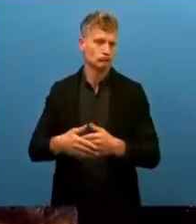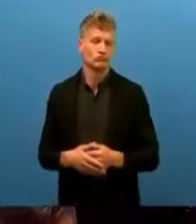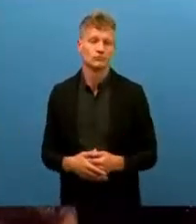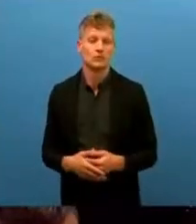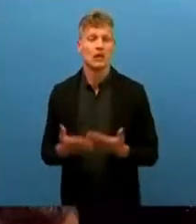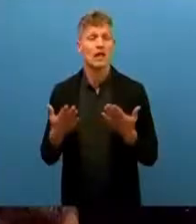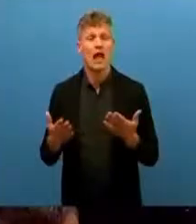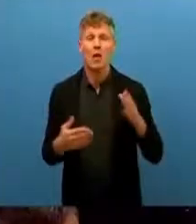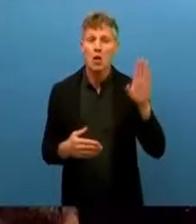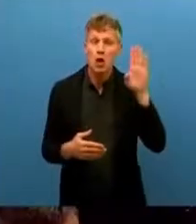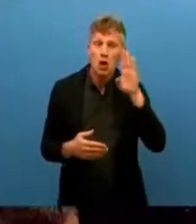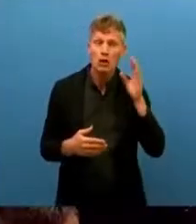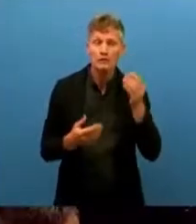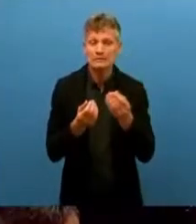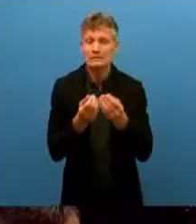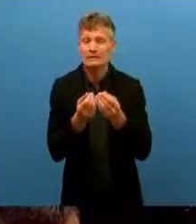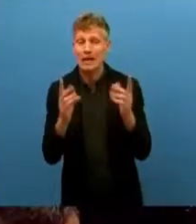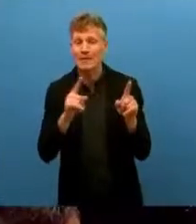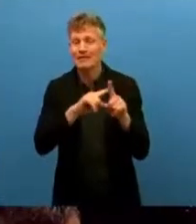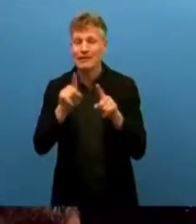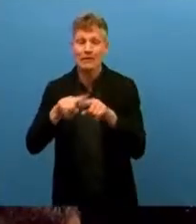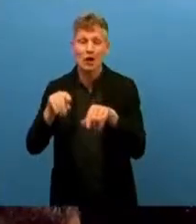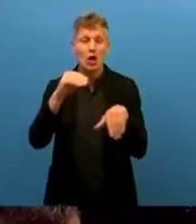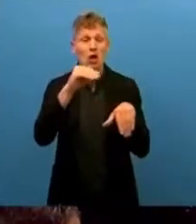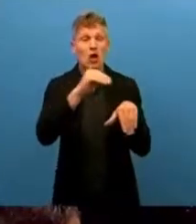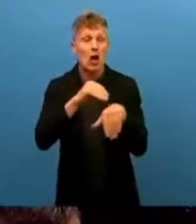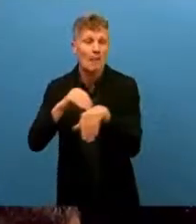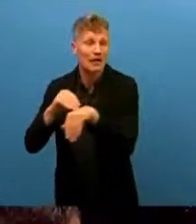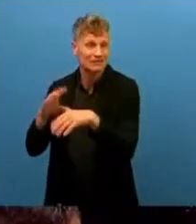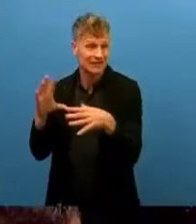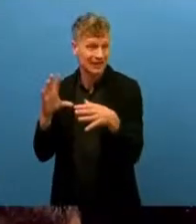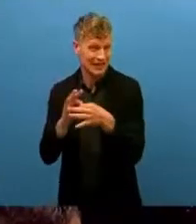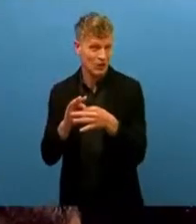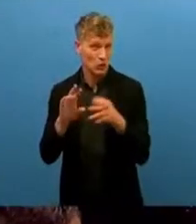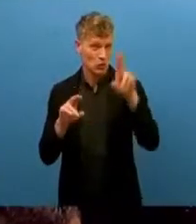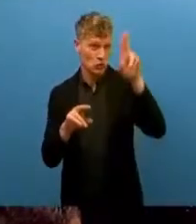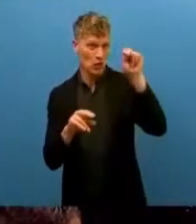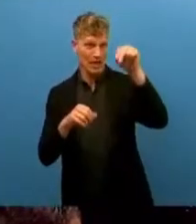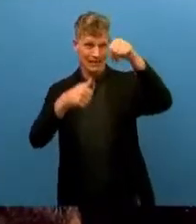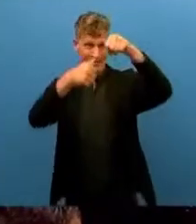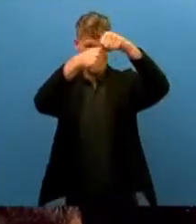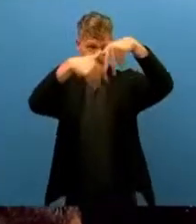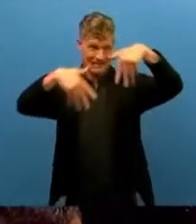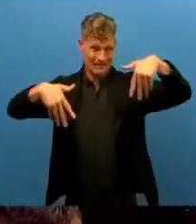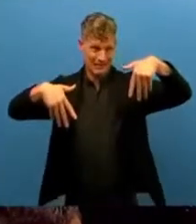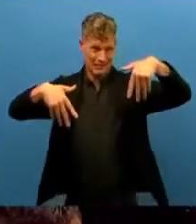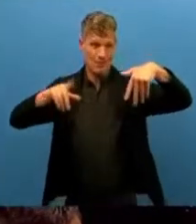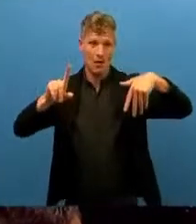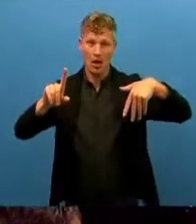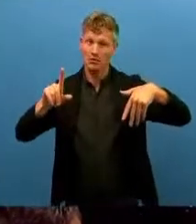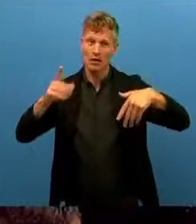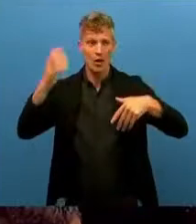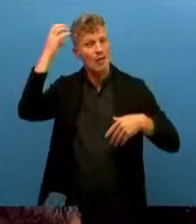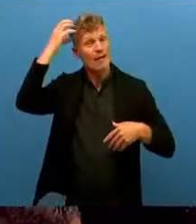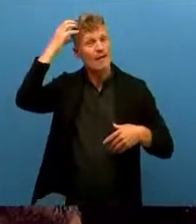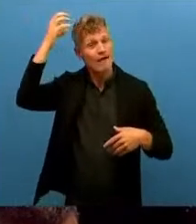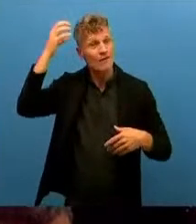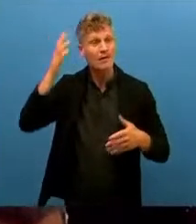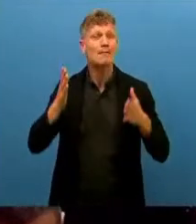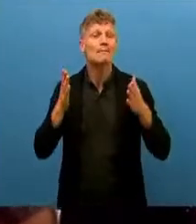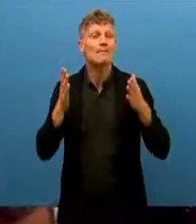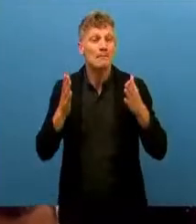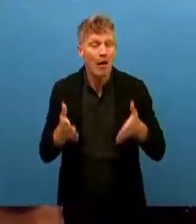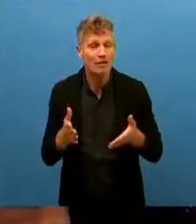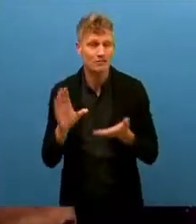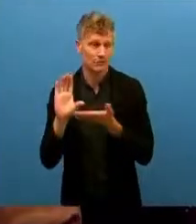On this, our final recommendation in the report is that states must ensure that sufficient resources are available